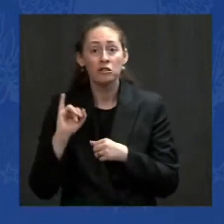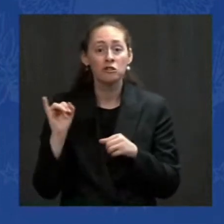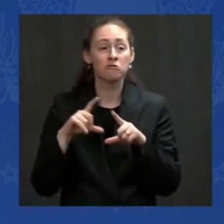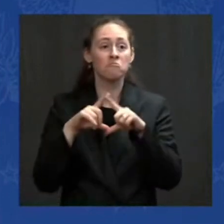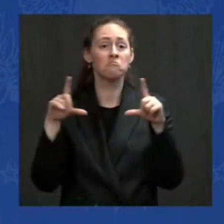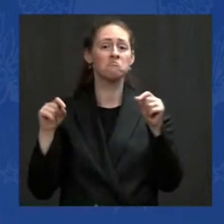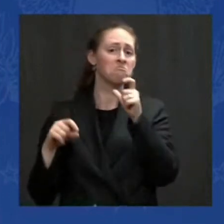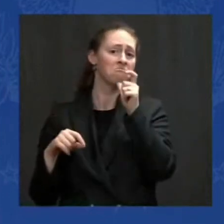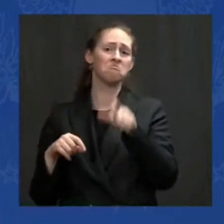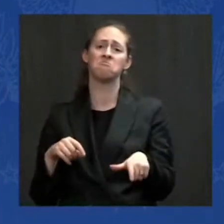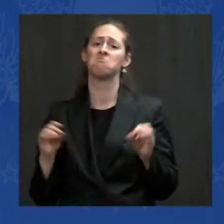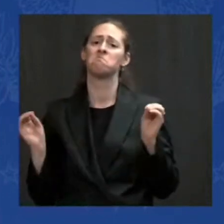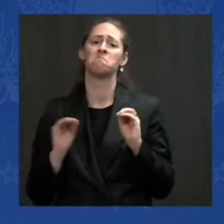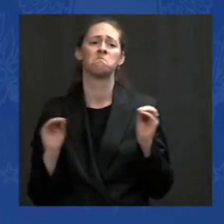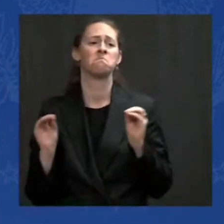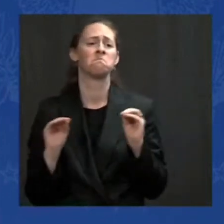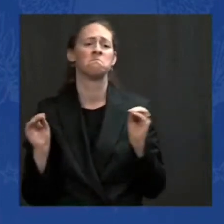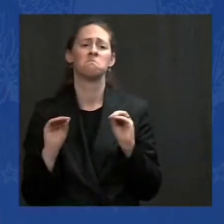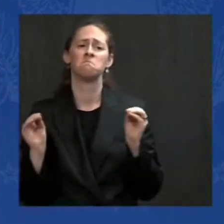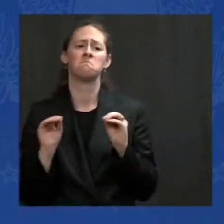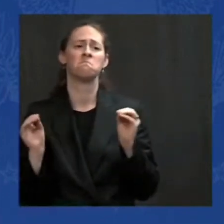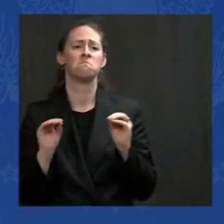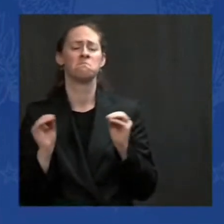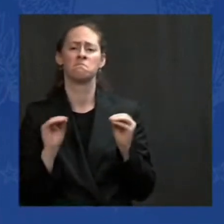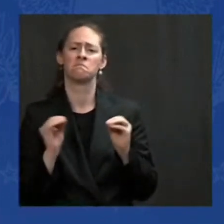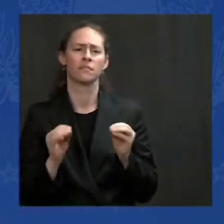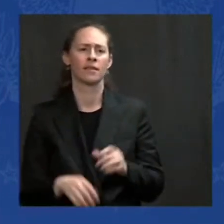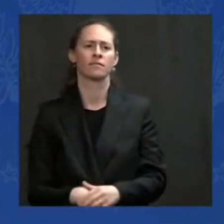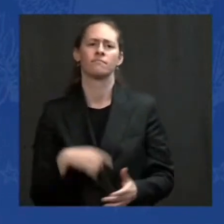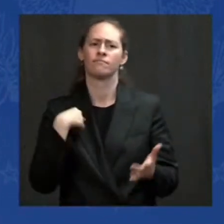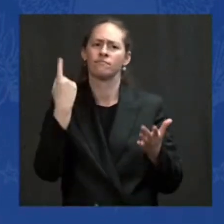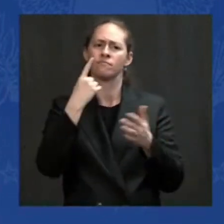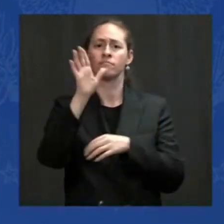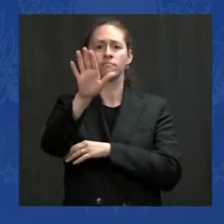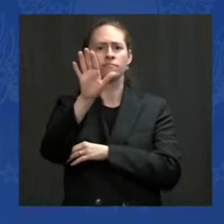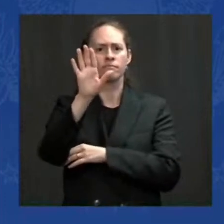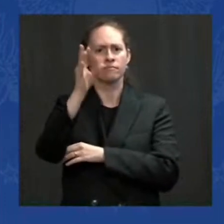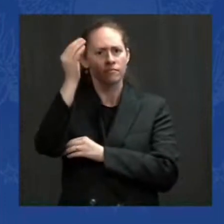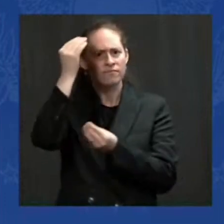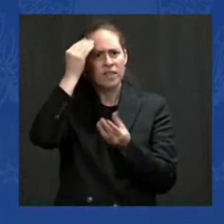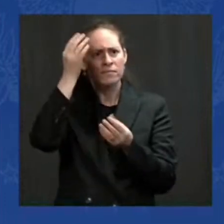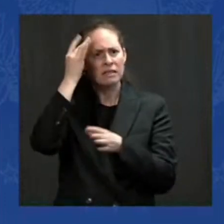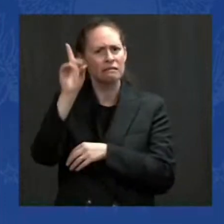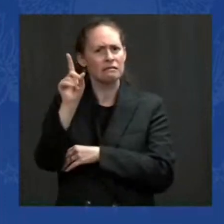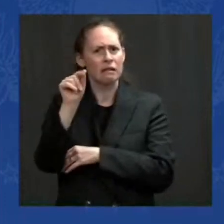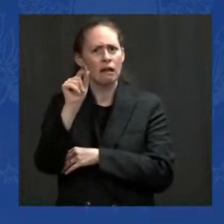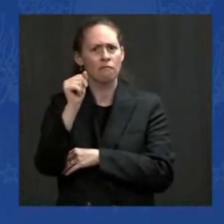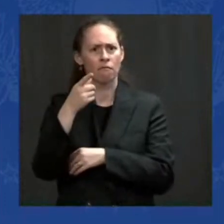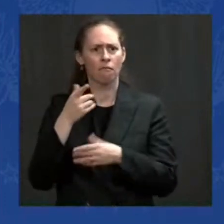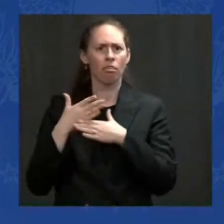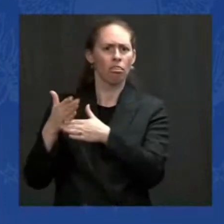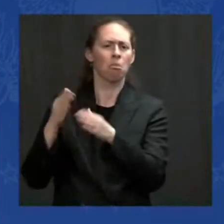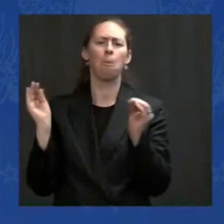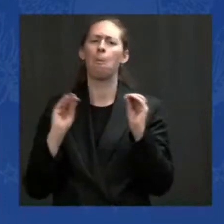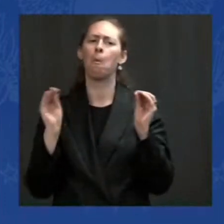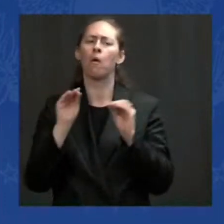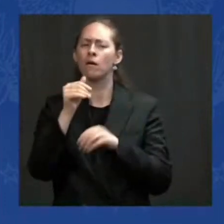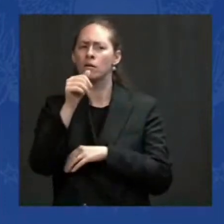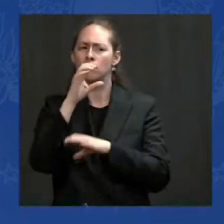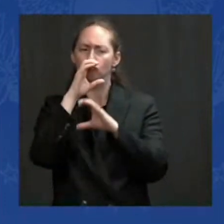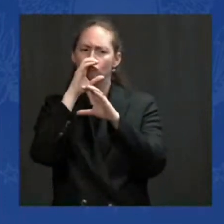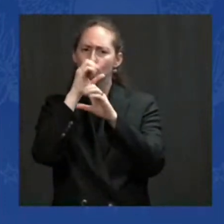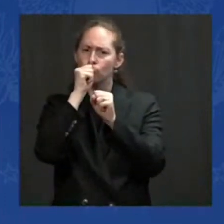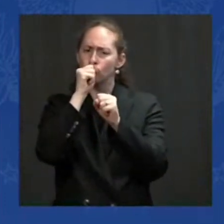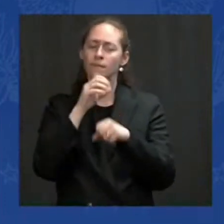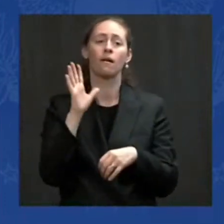and we will always, always commit to maintaining data privacy. And last, but certainly not least, we'll continue